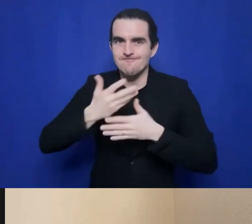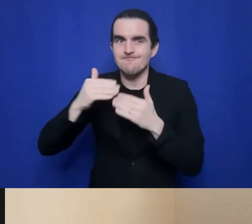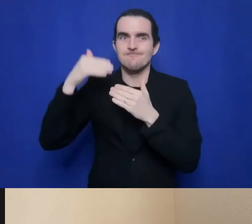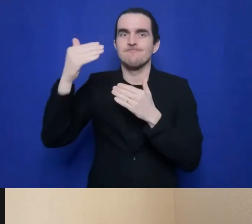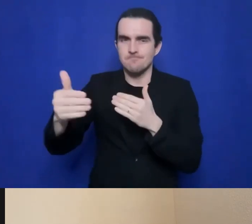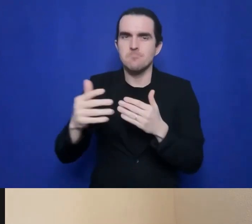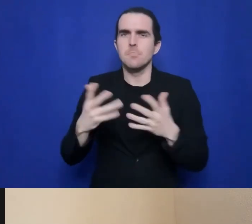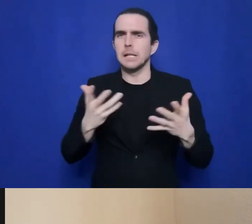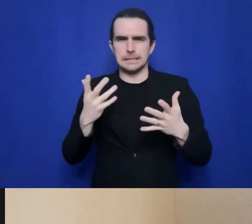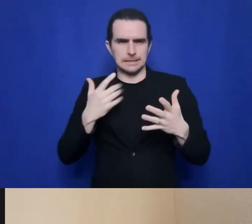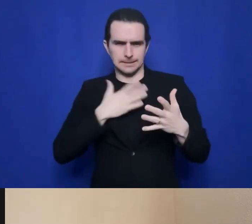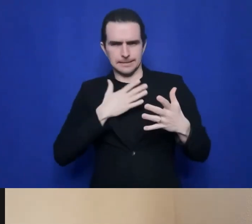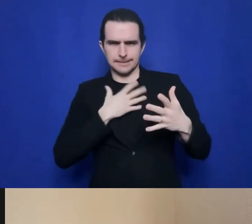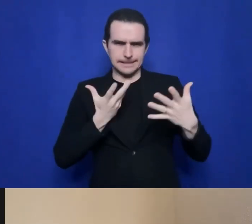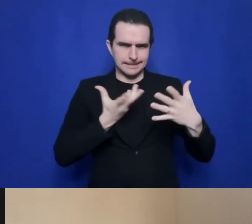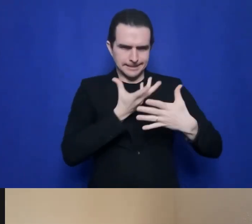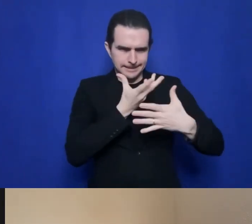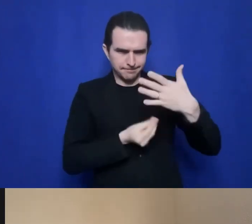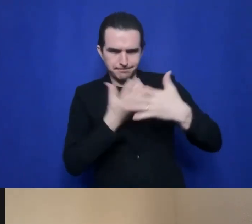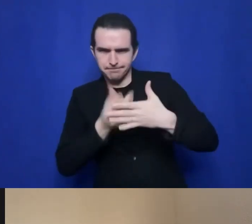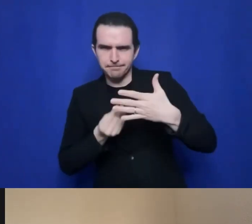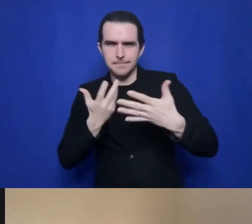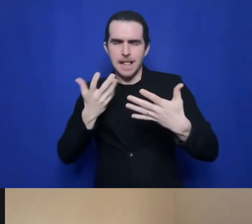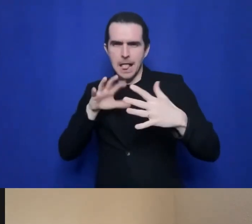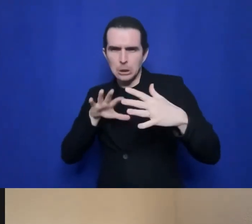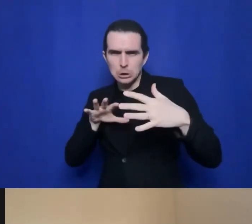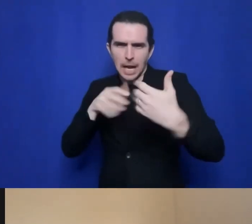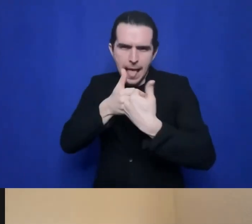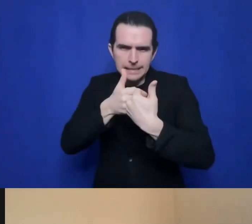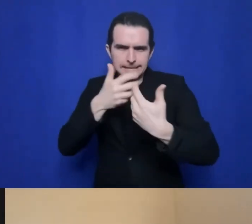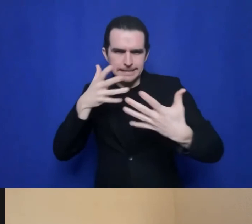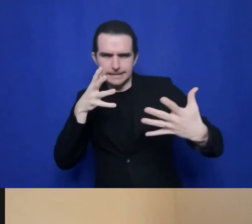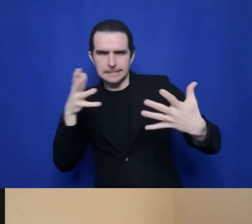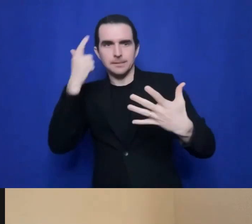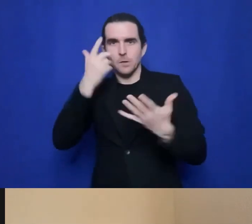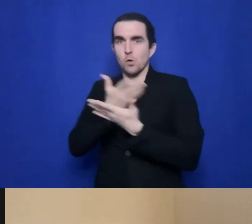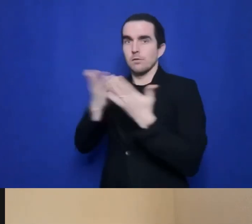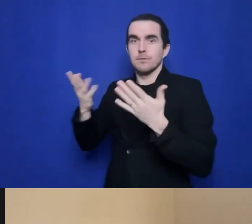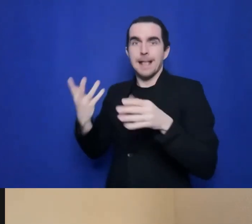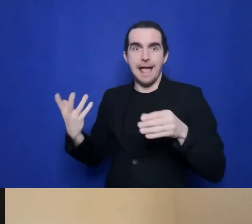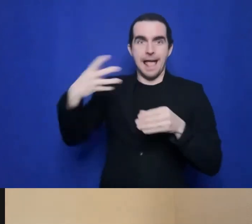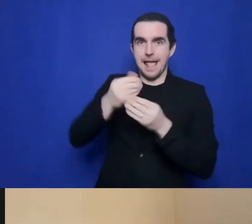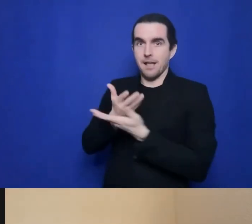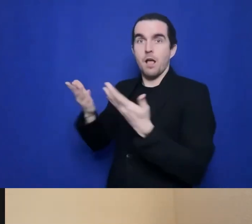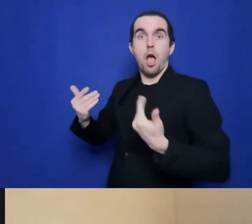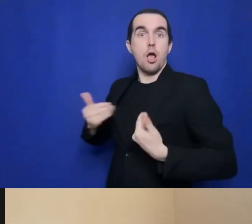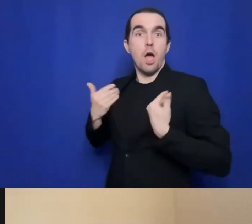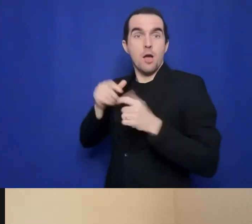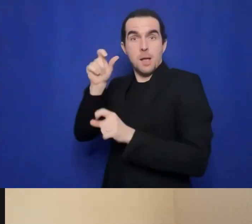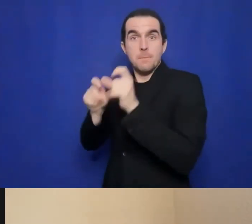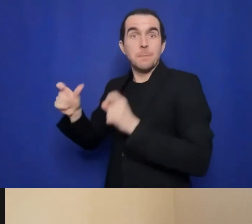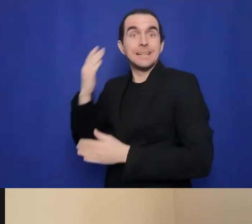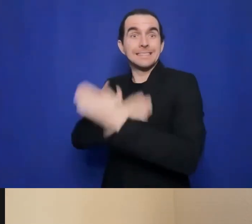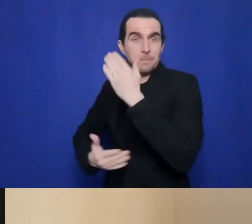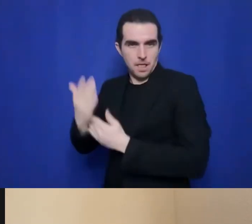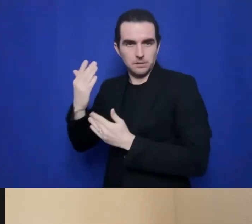going to close now, or maybe, I don't know if there's another, maybe last question. Nicole, is there any question? Nicole, ¿hay alguna pregunta